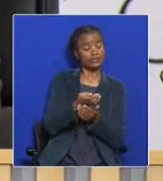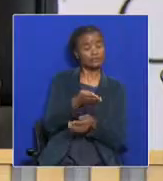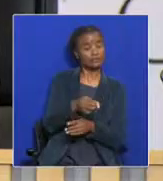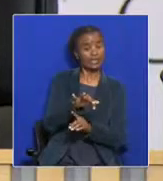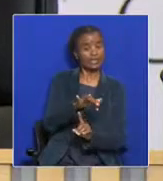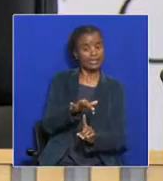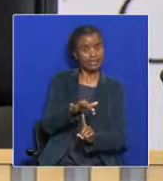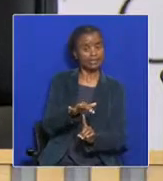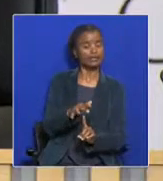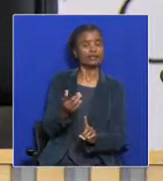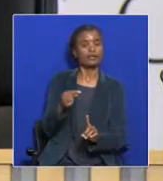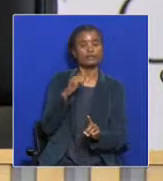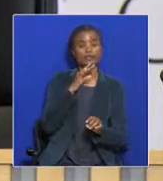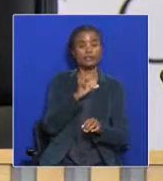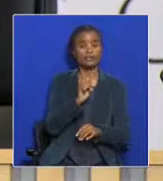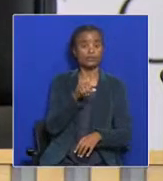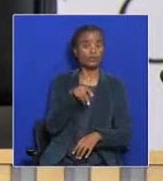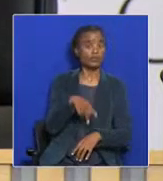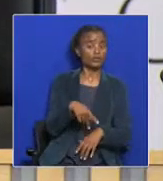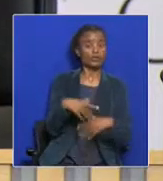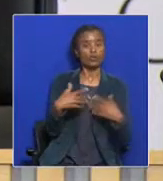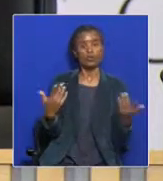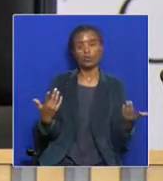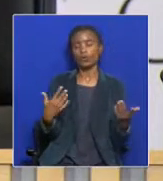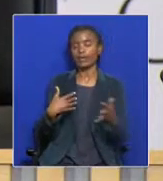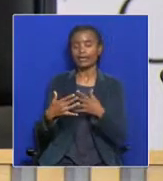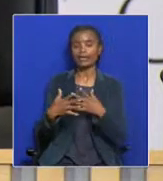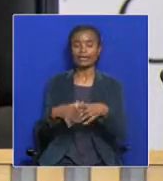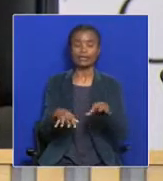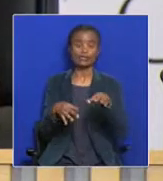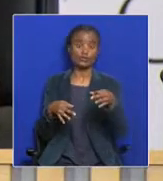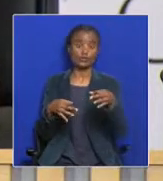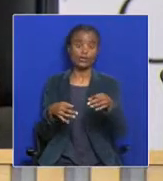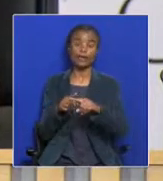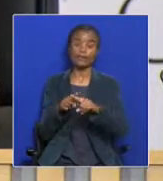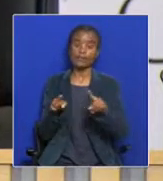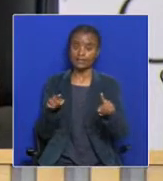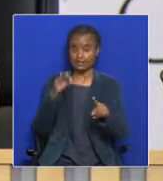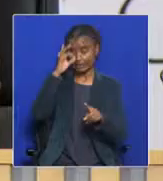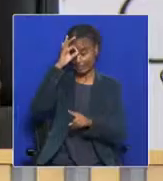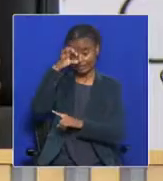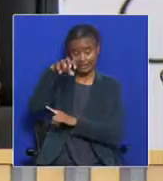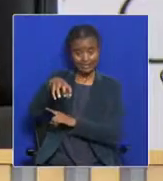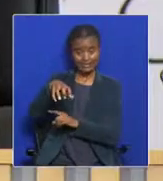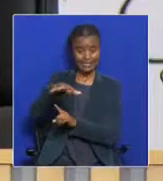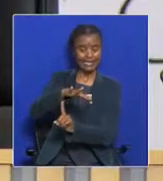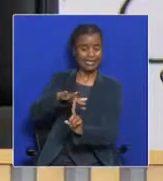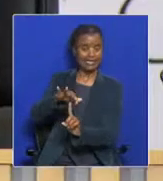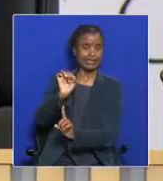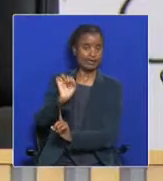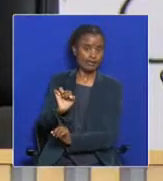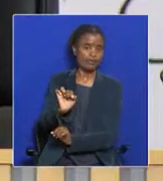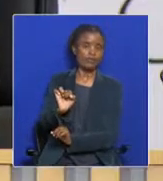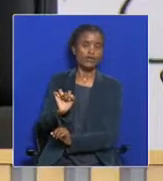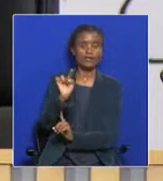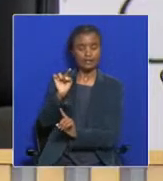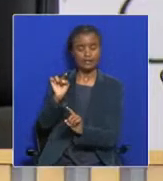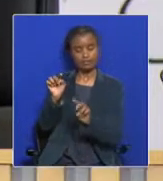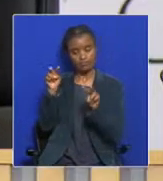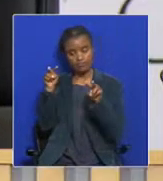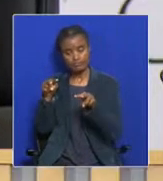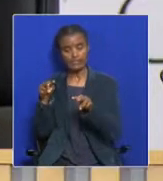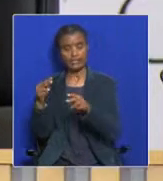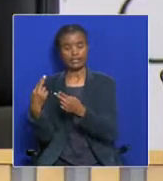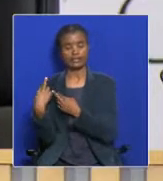or any other document, the station caters to their area. When he talks here, Warrant Officer Mulman,